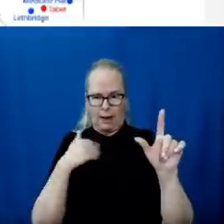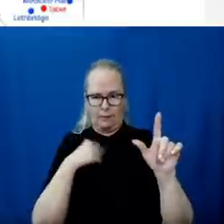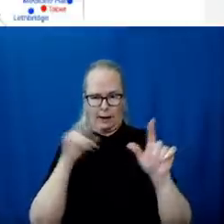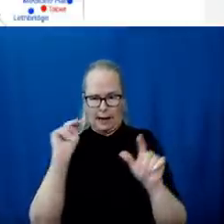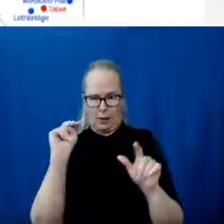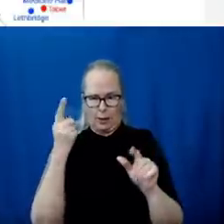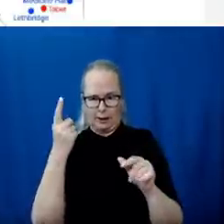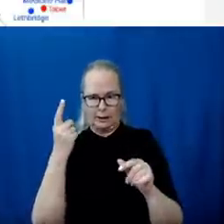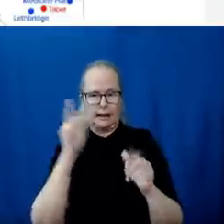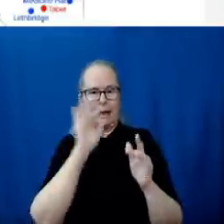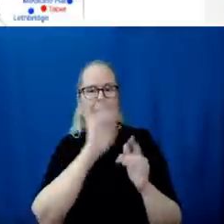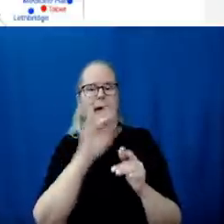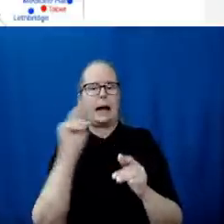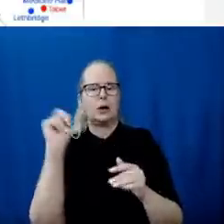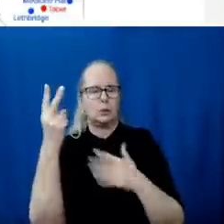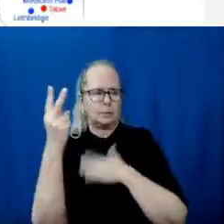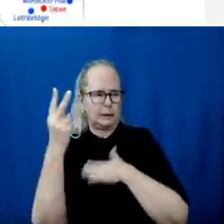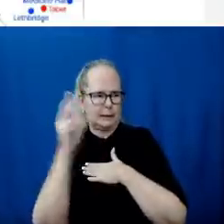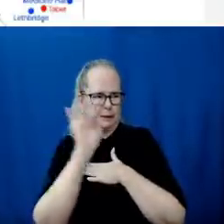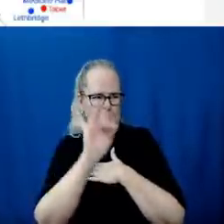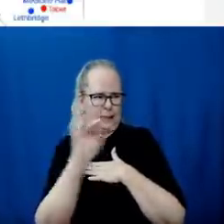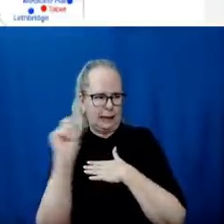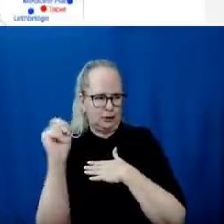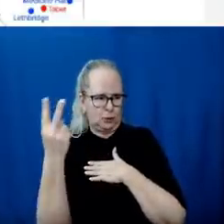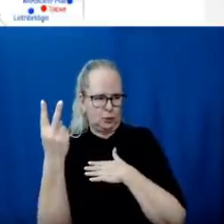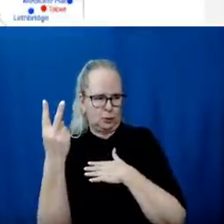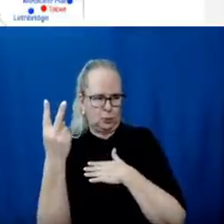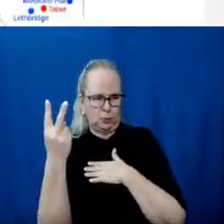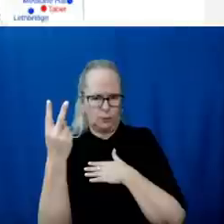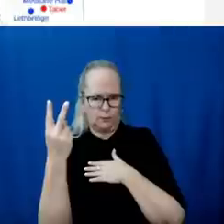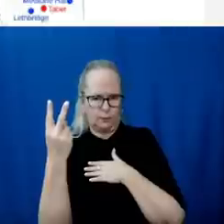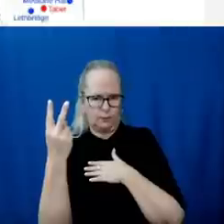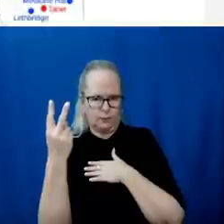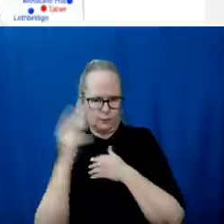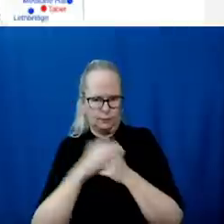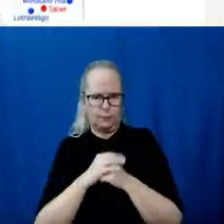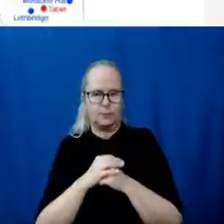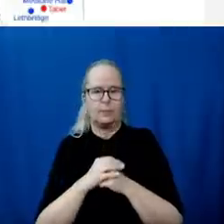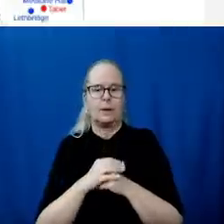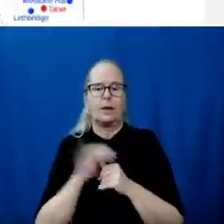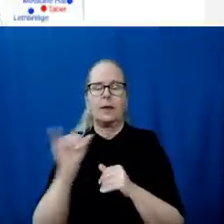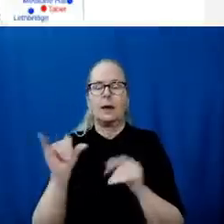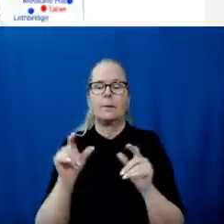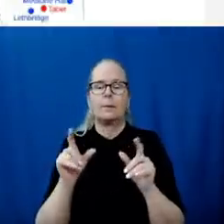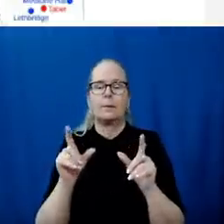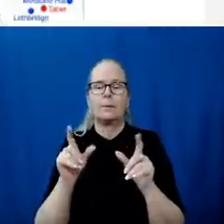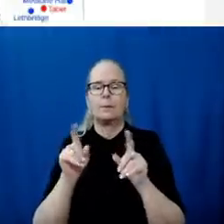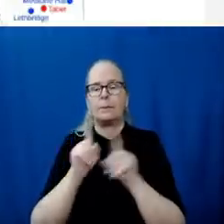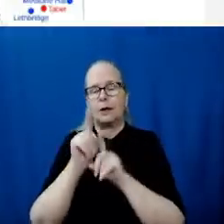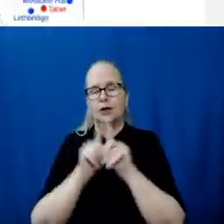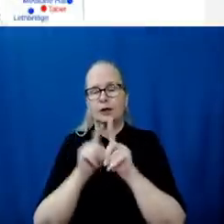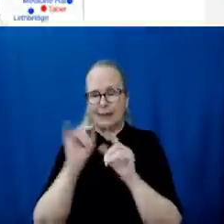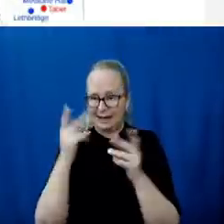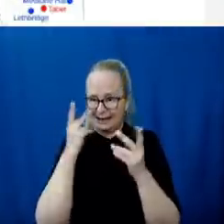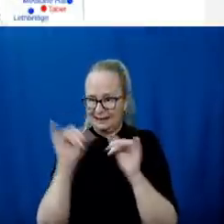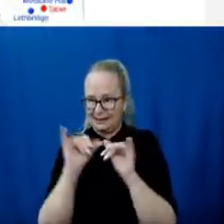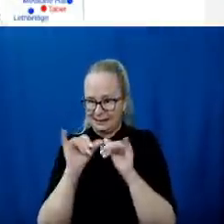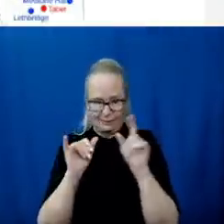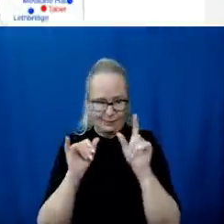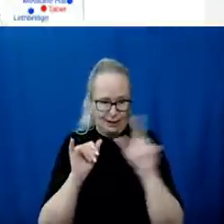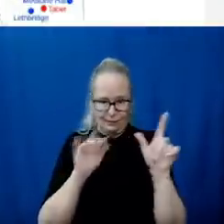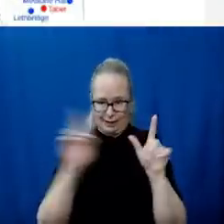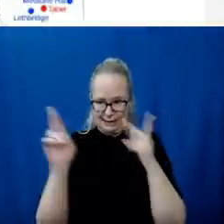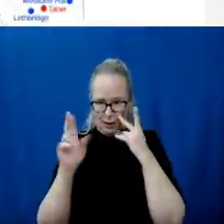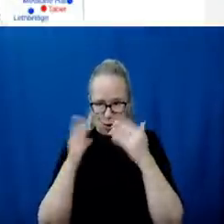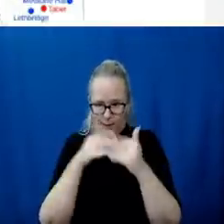to the top left, that what's reported here is N1. And if you click, you can go to N2. And this is measuring your left sock and your right